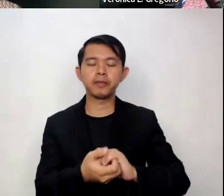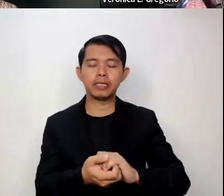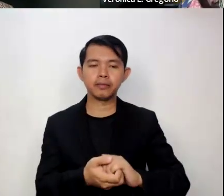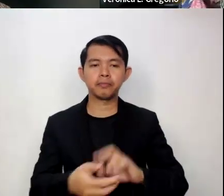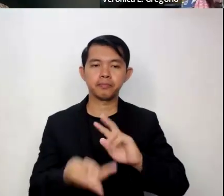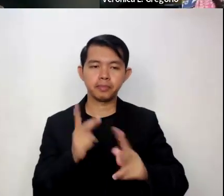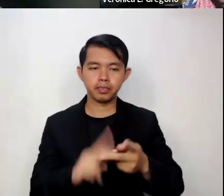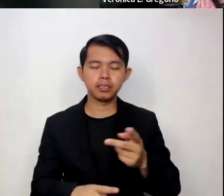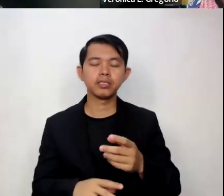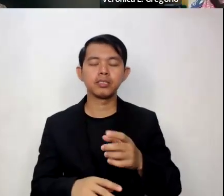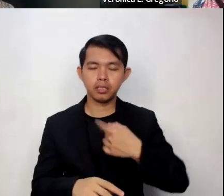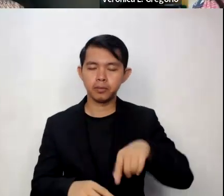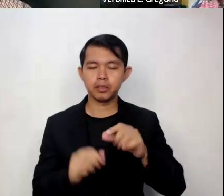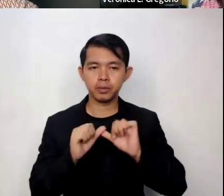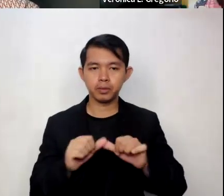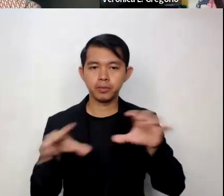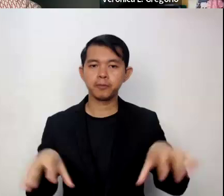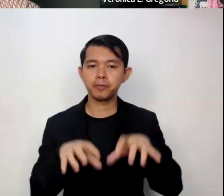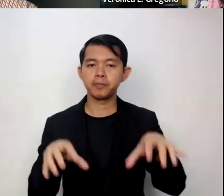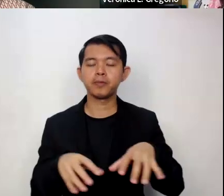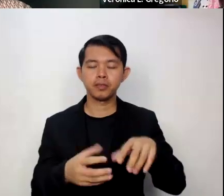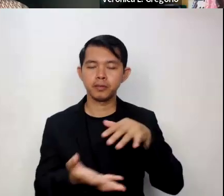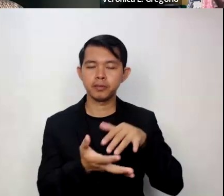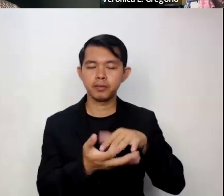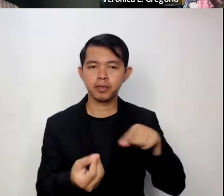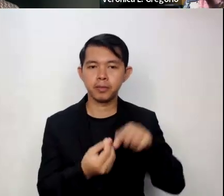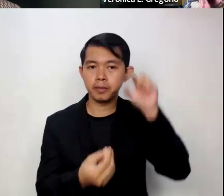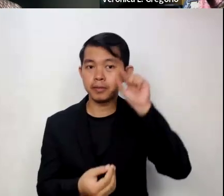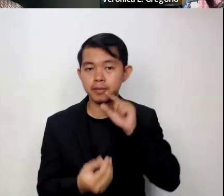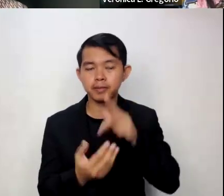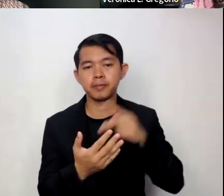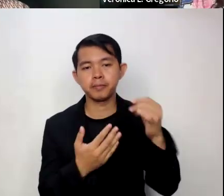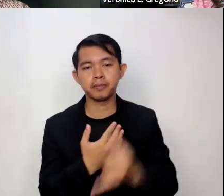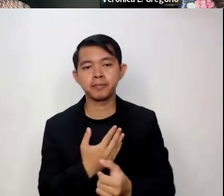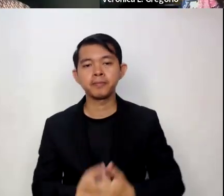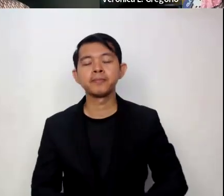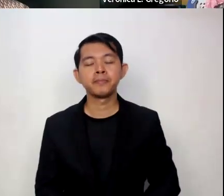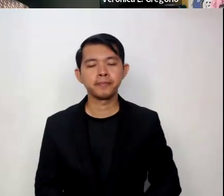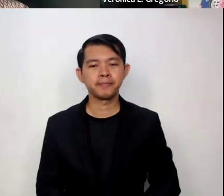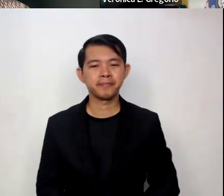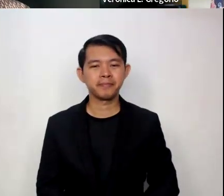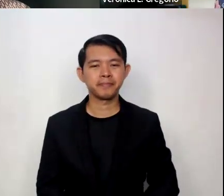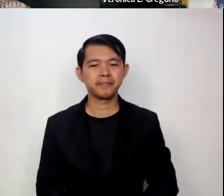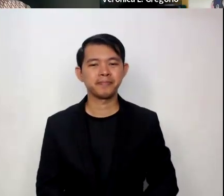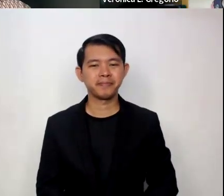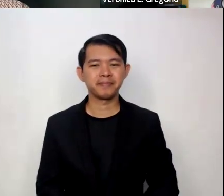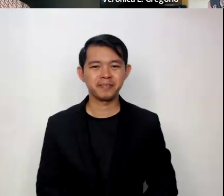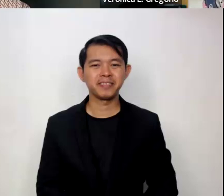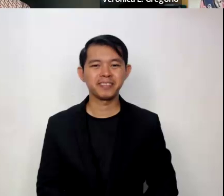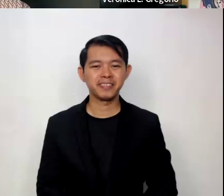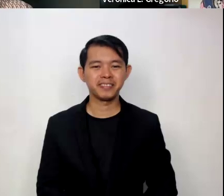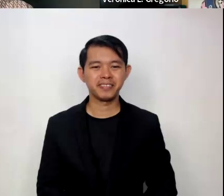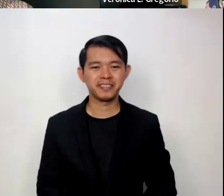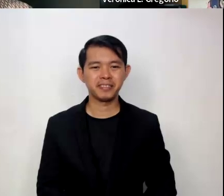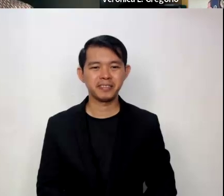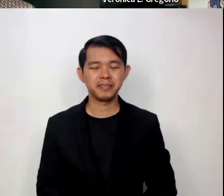And we're working on gender studies projects anyway. But yeah, Joey, it will always be there. Yeah.